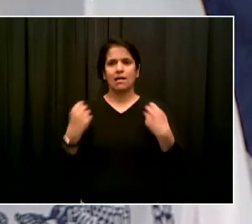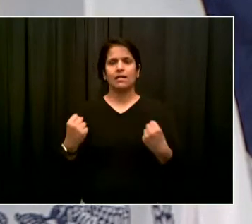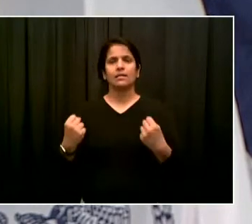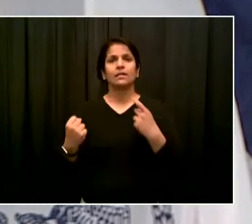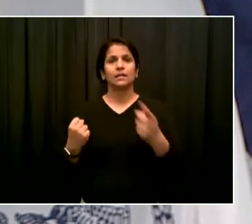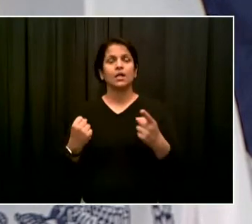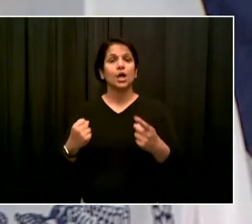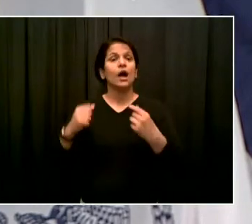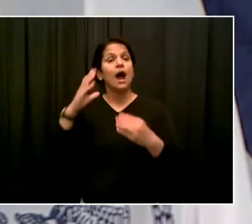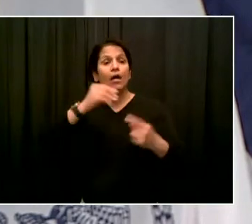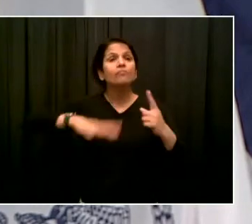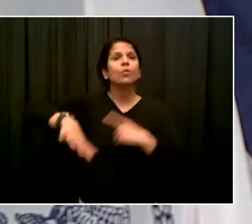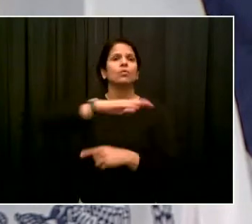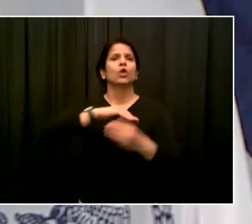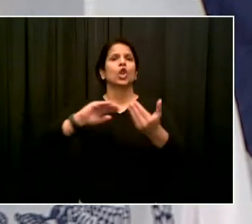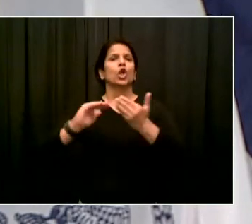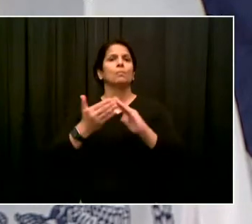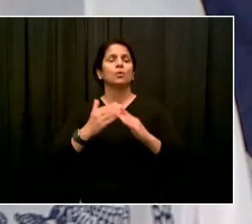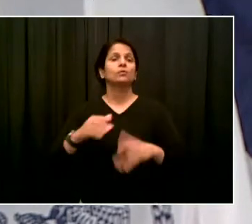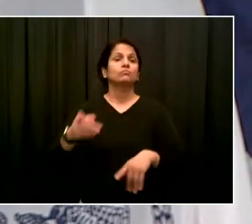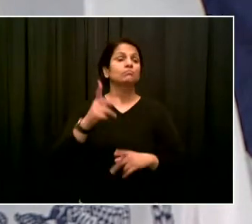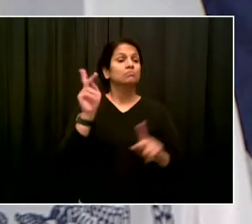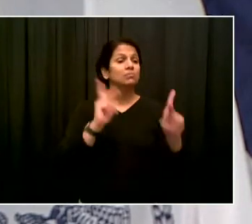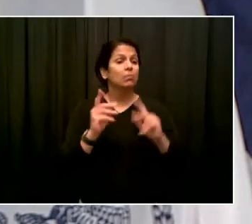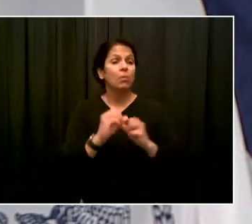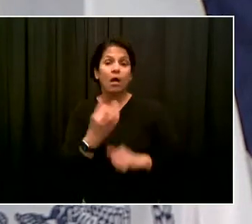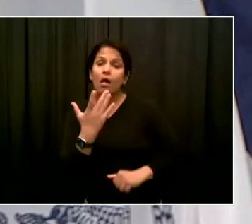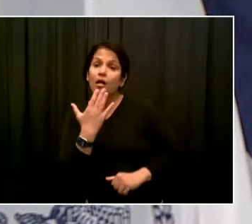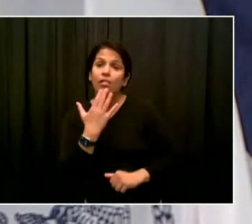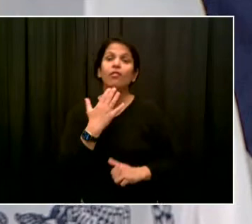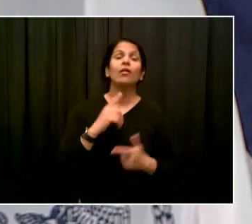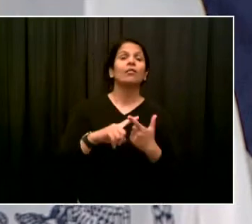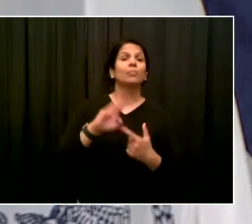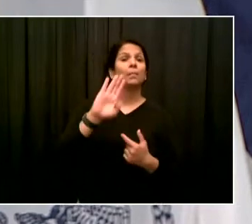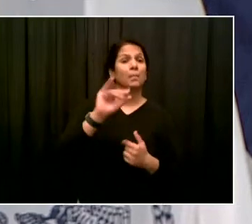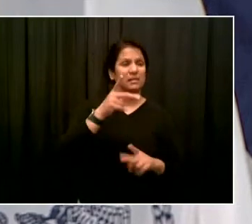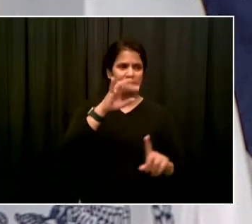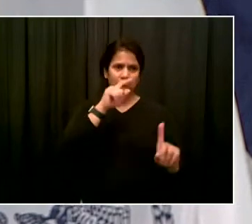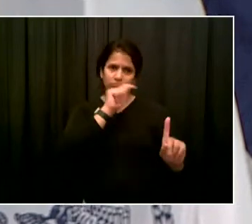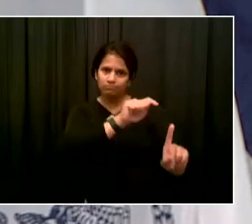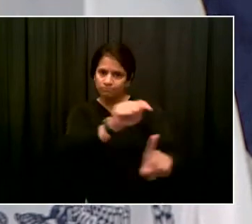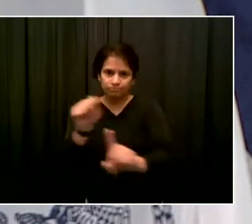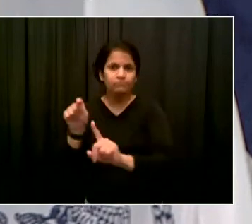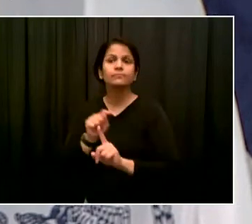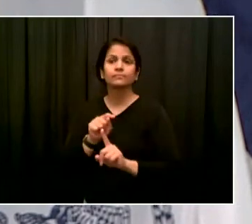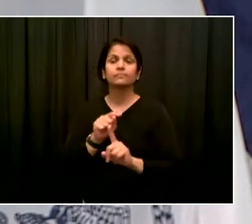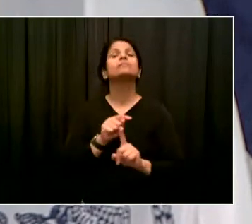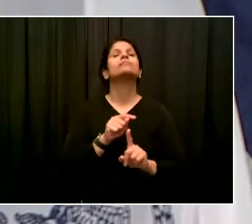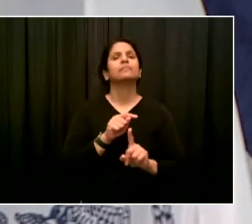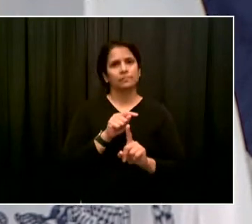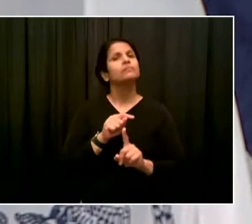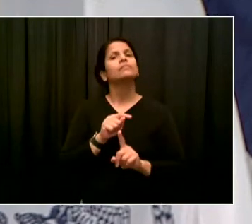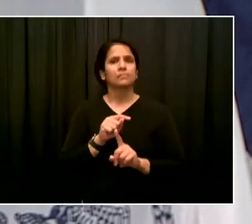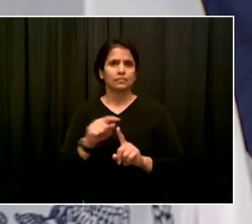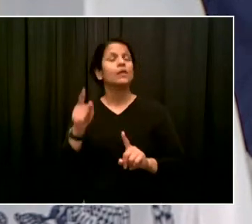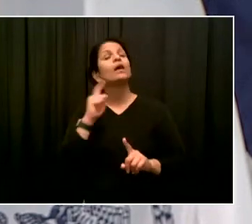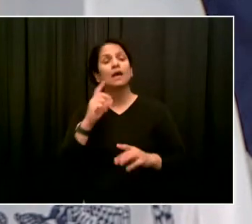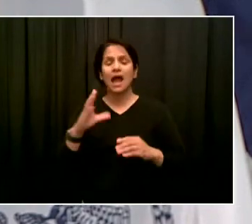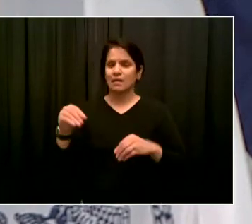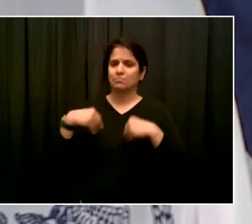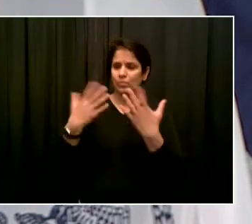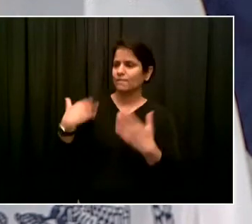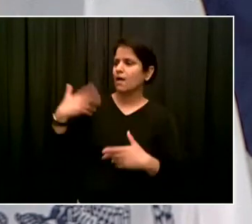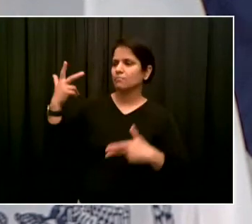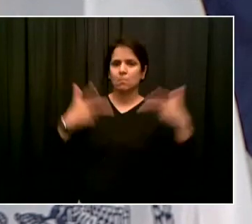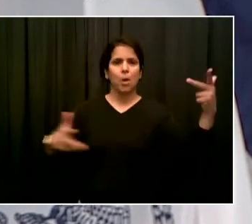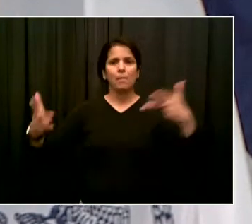particularly been a proponent of the mobile treatment teams for their ability to reach people at any point, anywhere. She is the chair of the City Council Committee on Mental